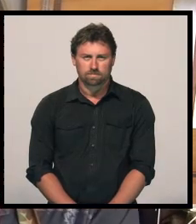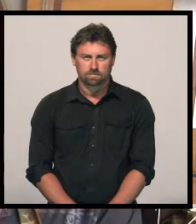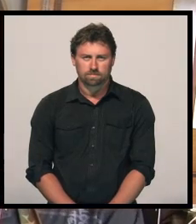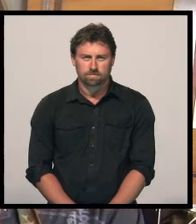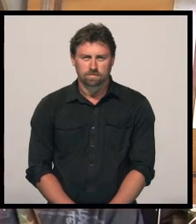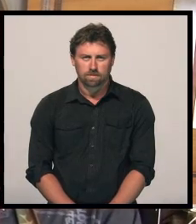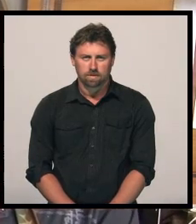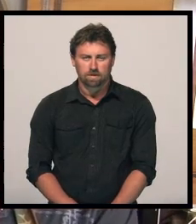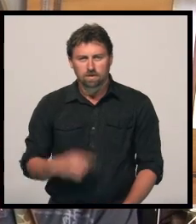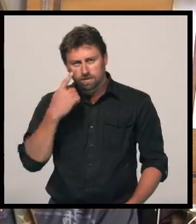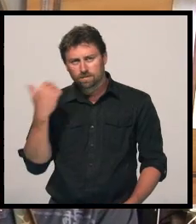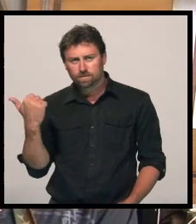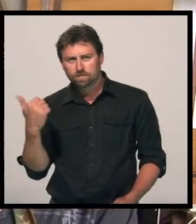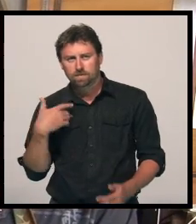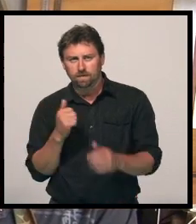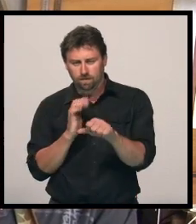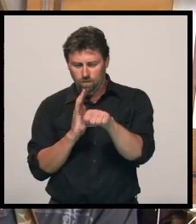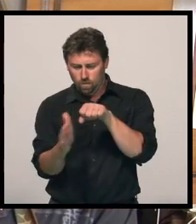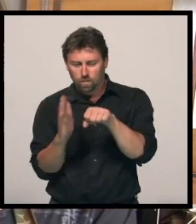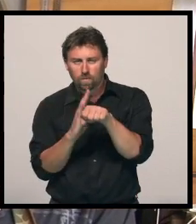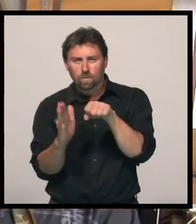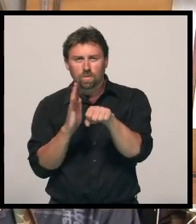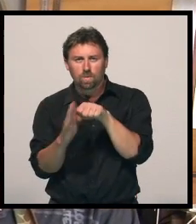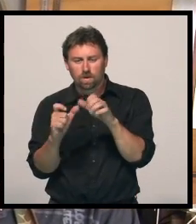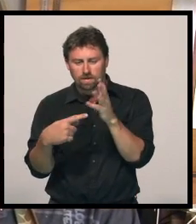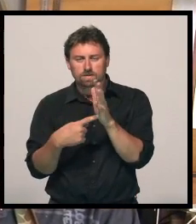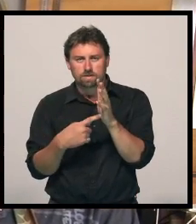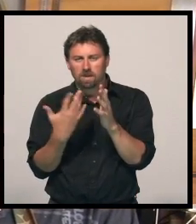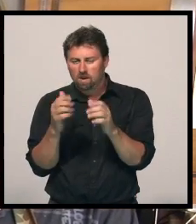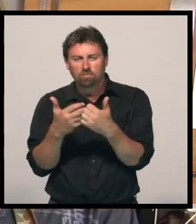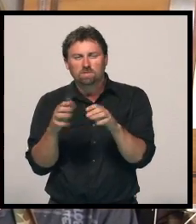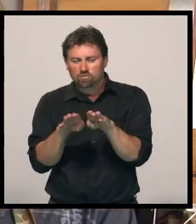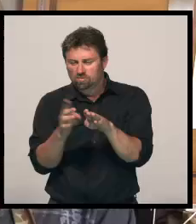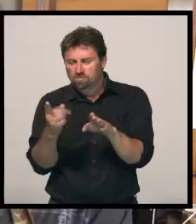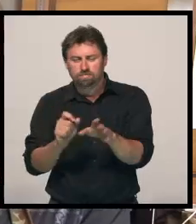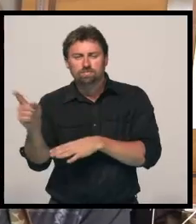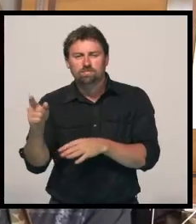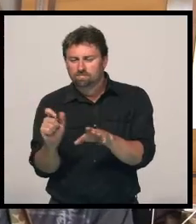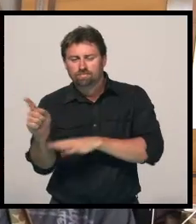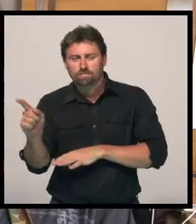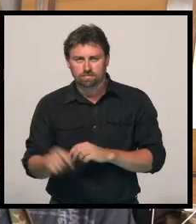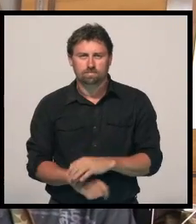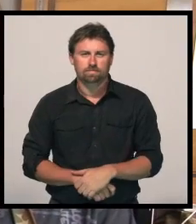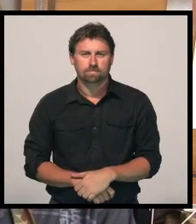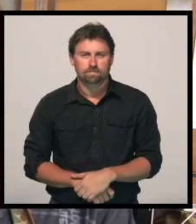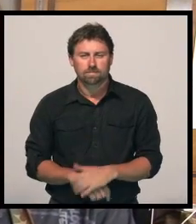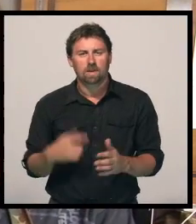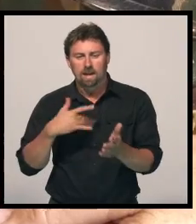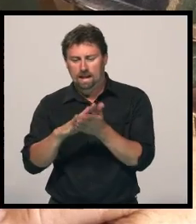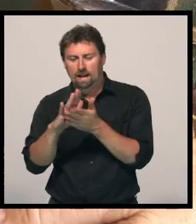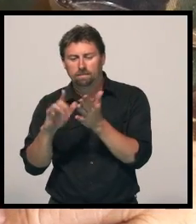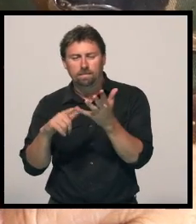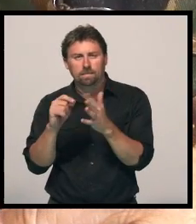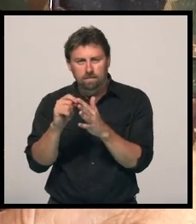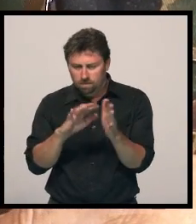And as you can tell, I've done some saw cuts over the saw and taken a lot of the waste out. Now I'm just going to clean these pieces out,